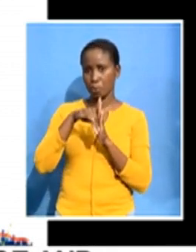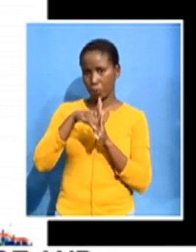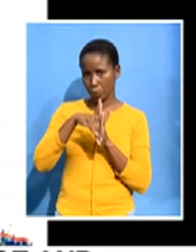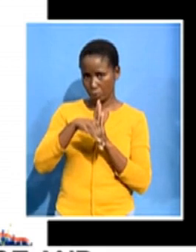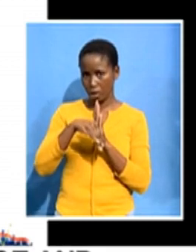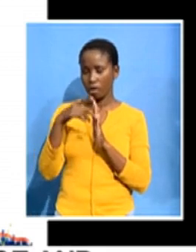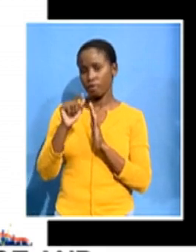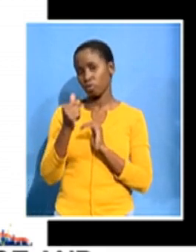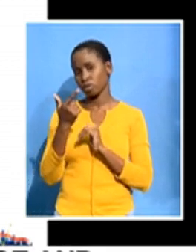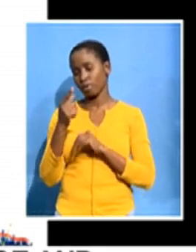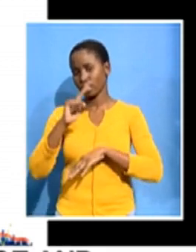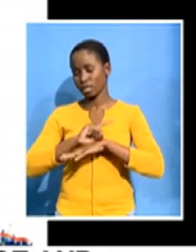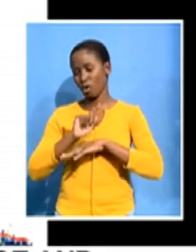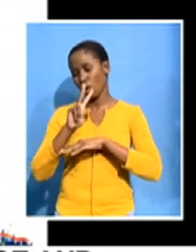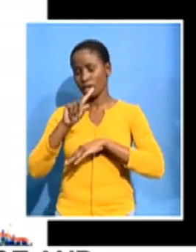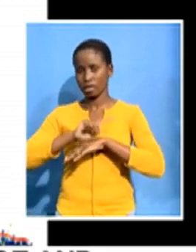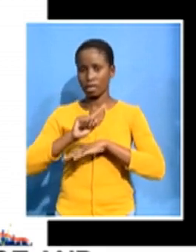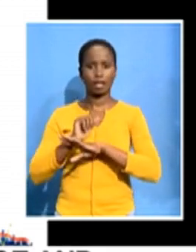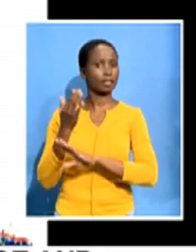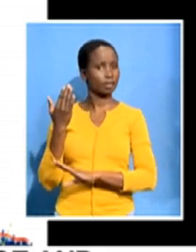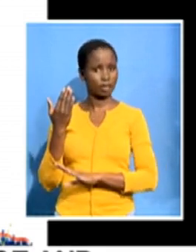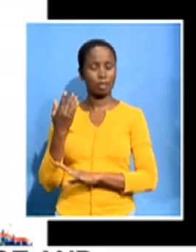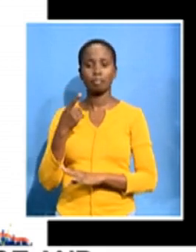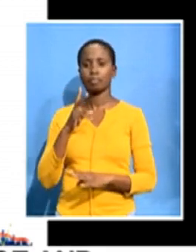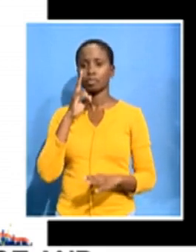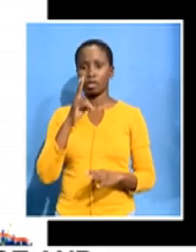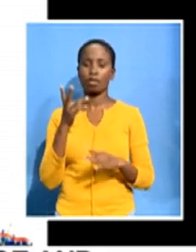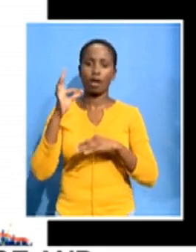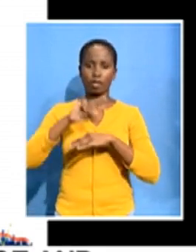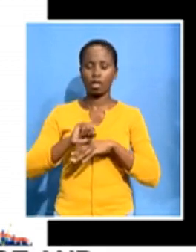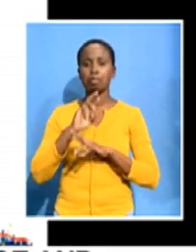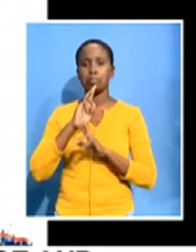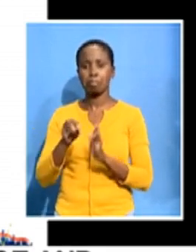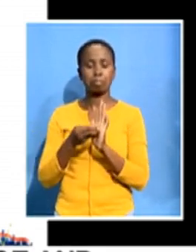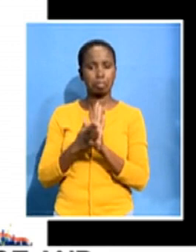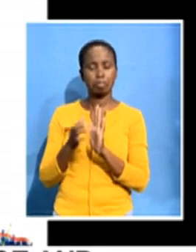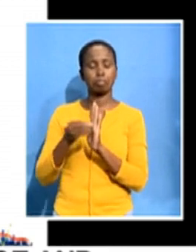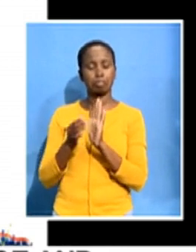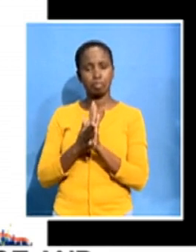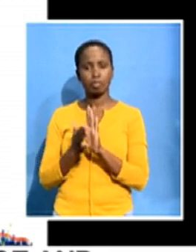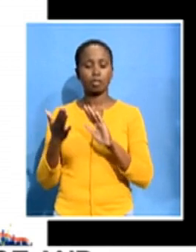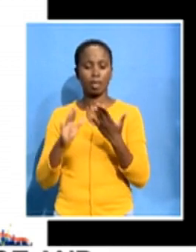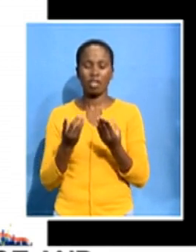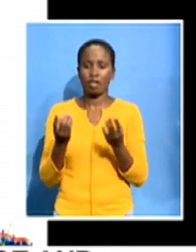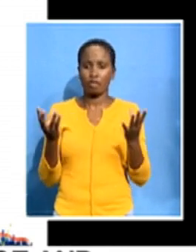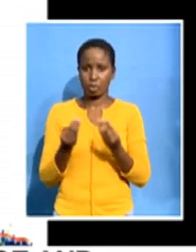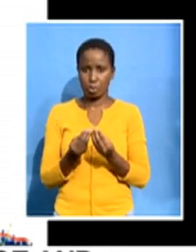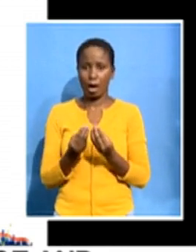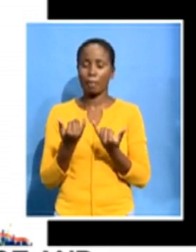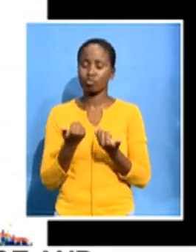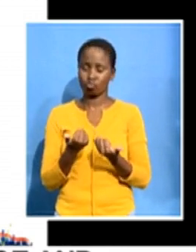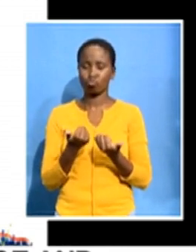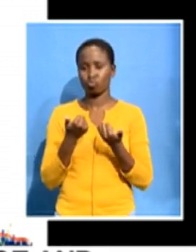digits on our daily reports of deaths, which is good news. So we're going to a very stable, low